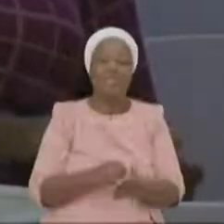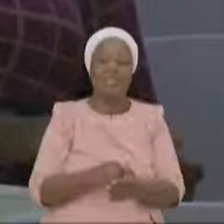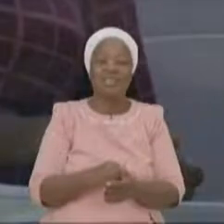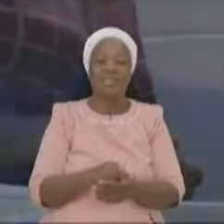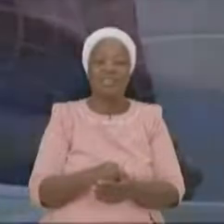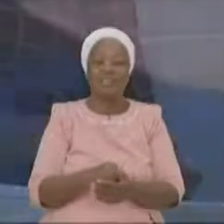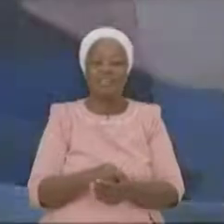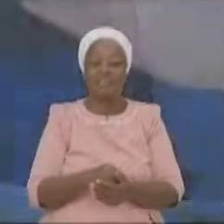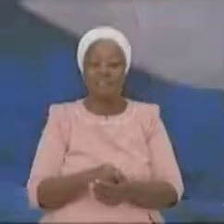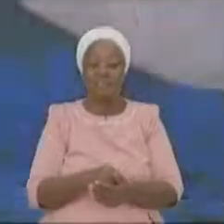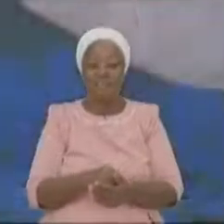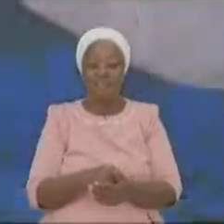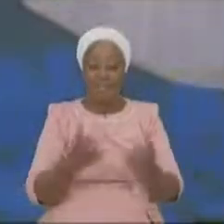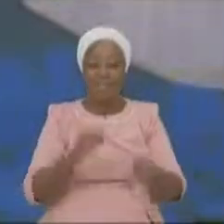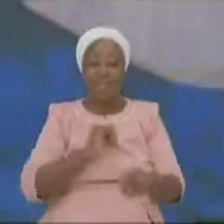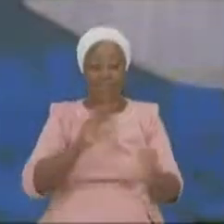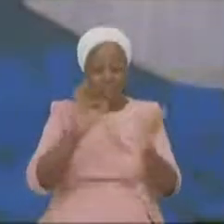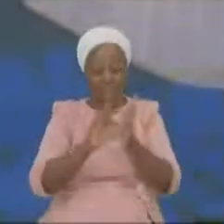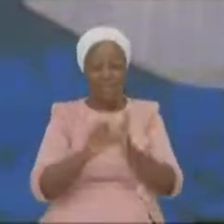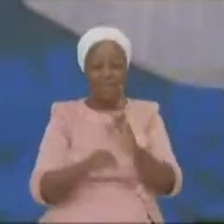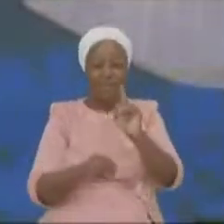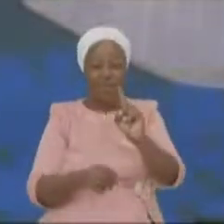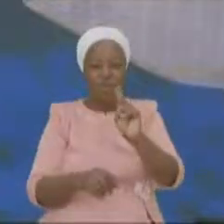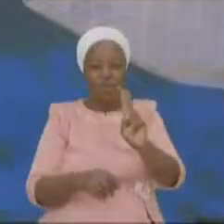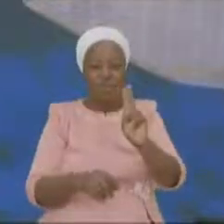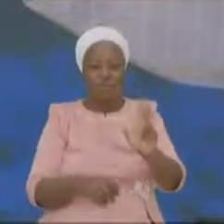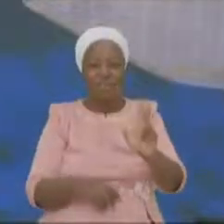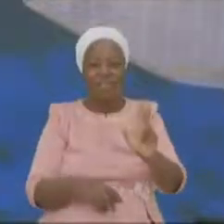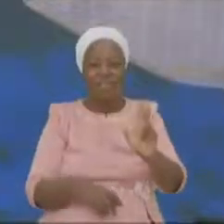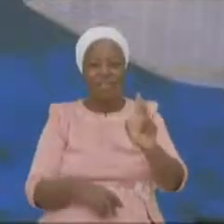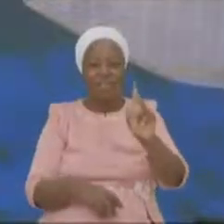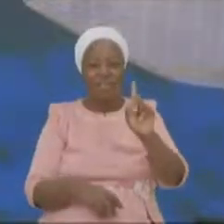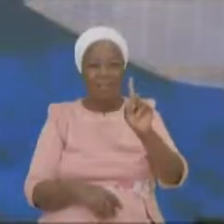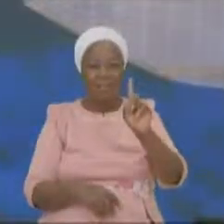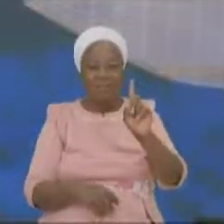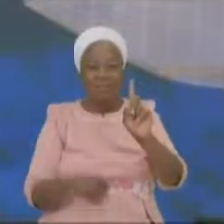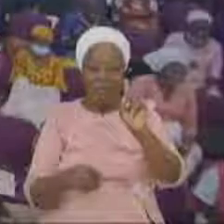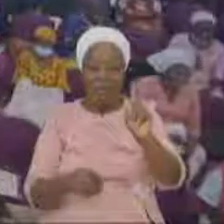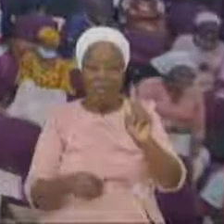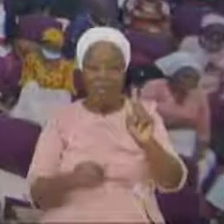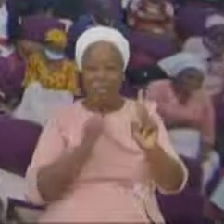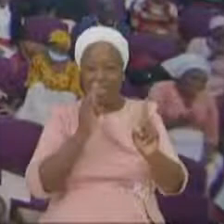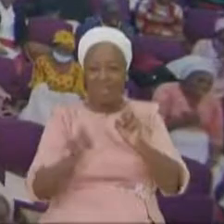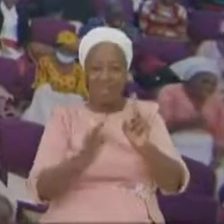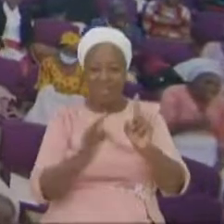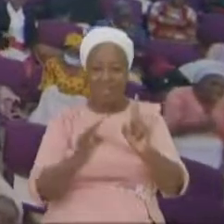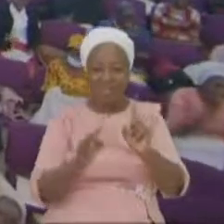Now we have to count 1, 2, 3. Number 3 now. If